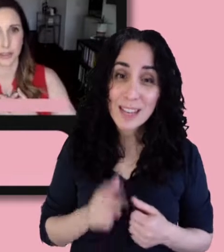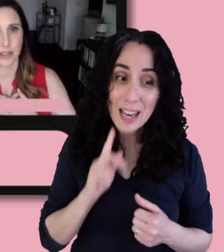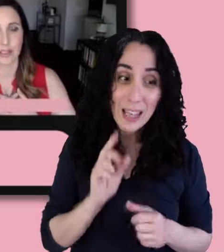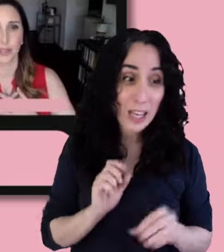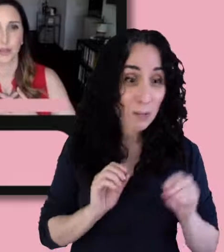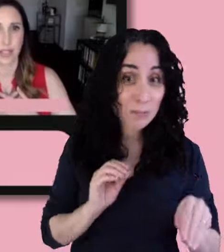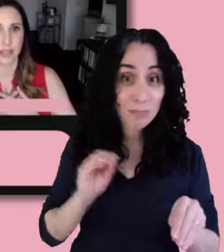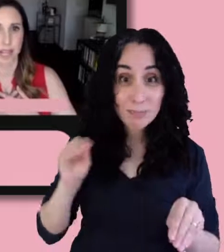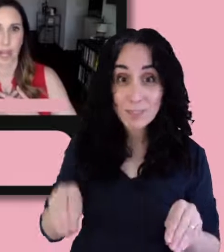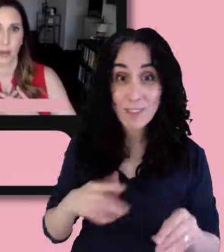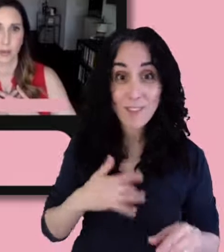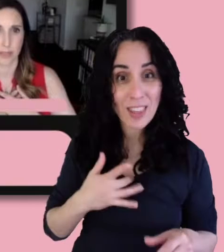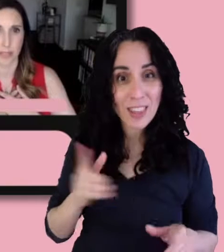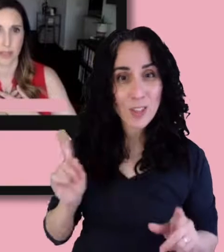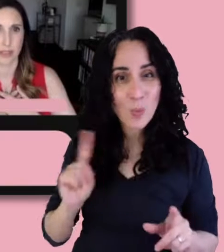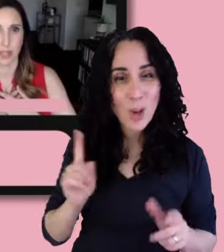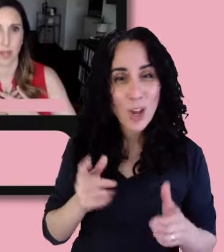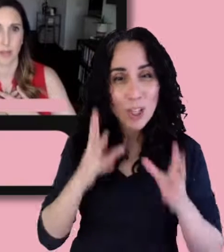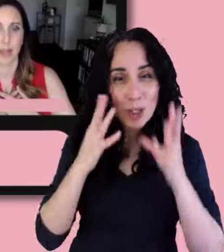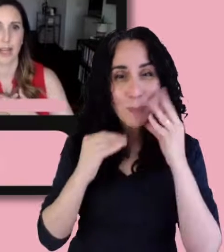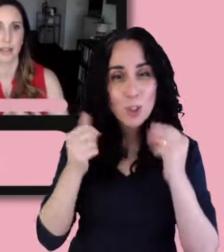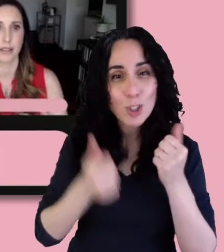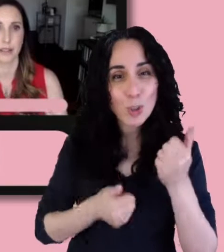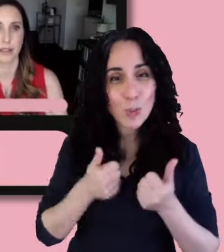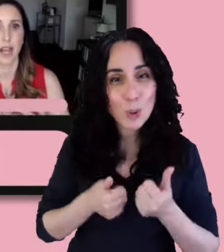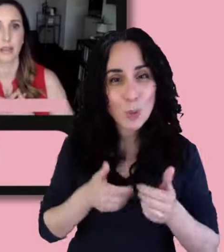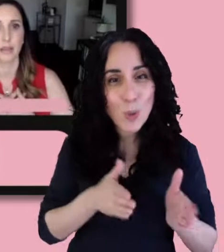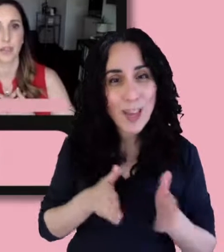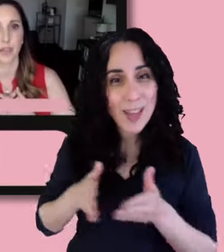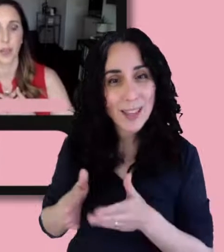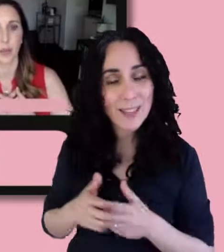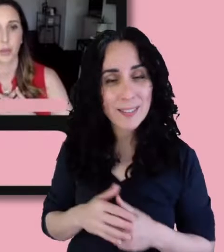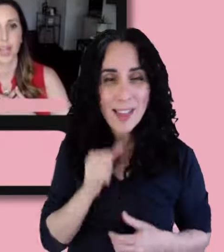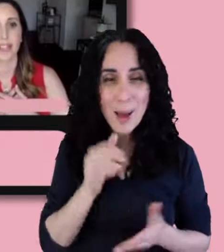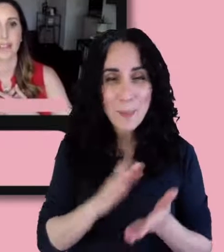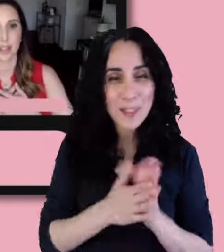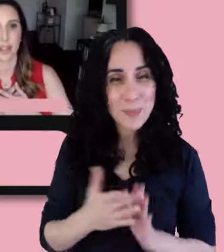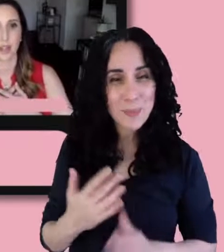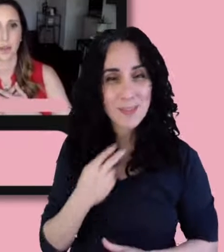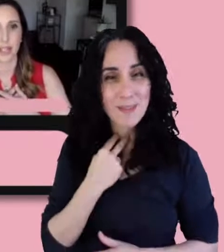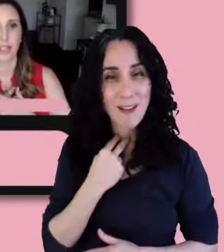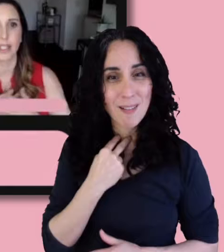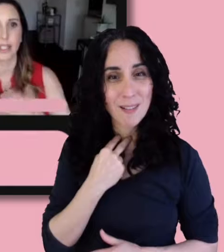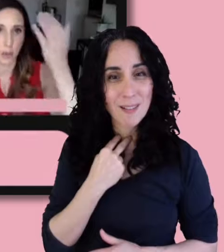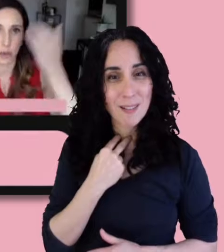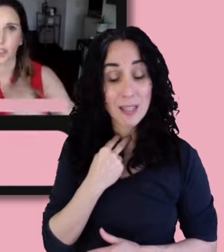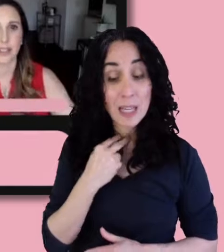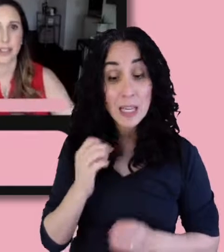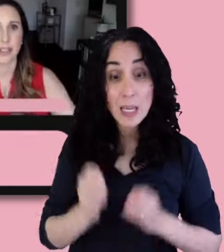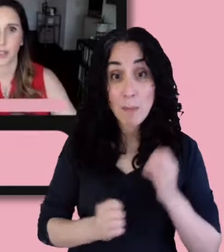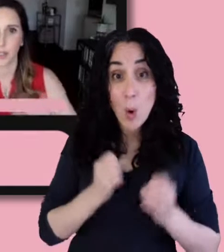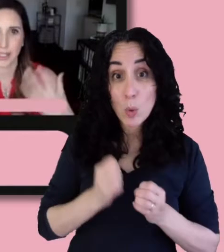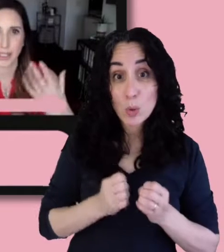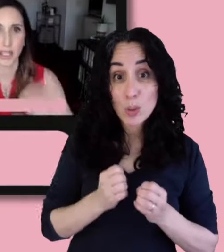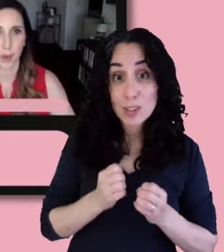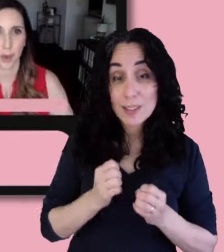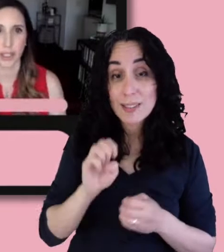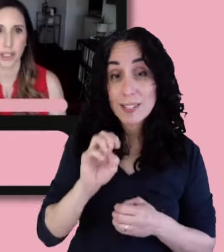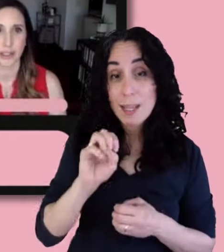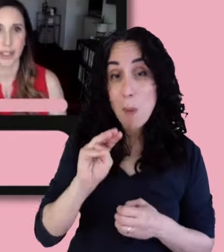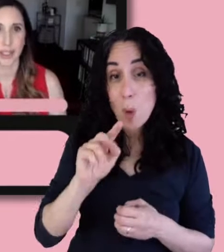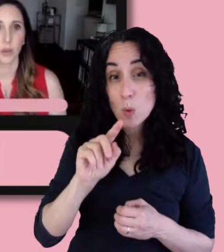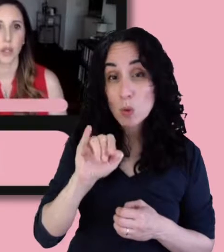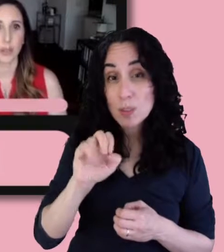in the feelings and really allow the feelings to come and not get stuck, right? Emotion is better in